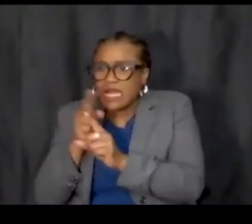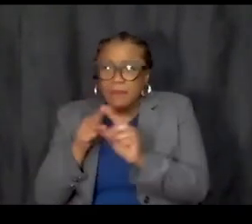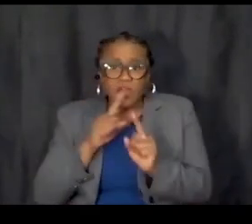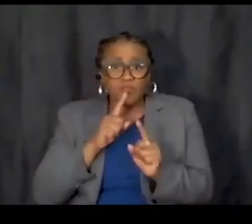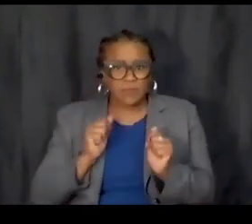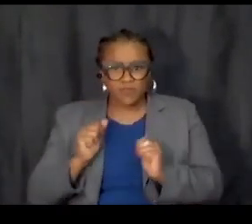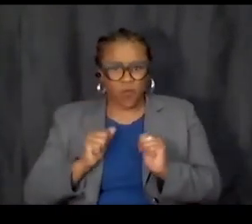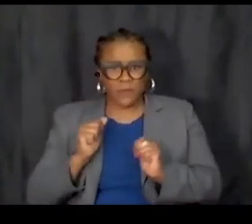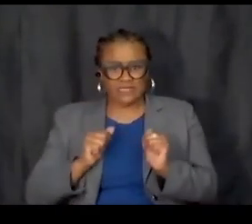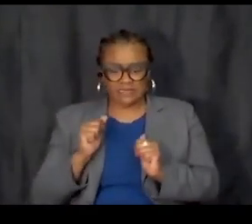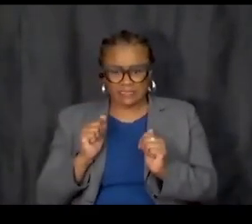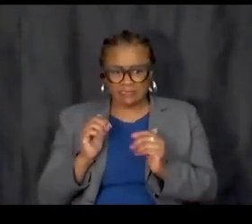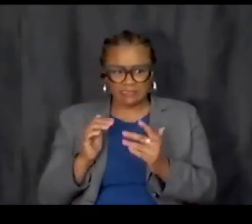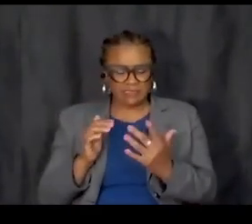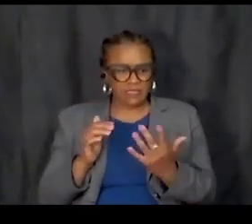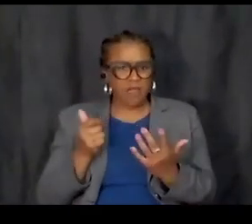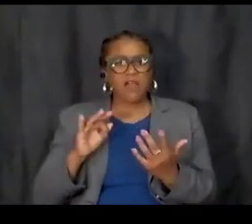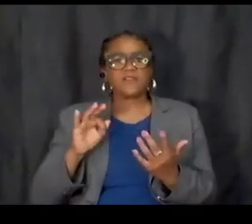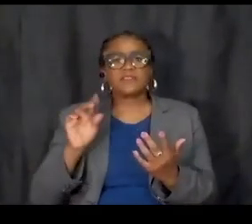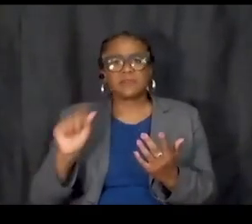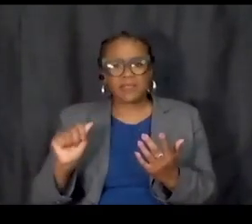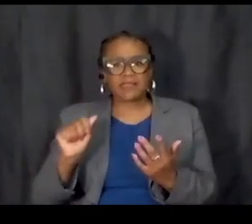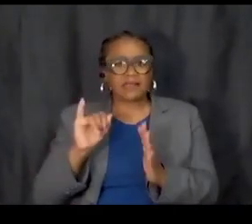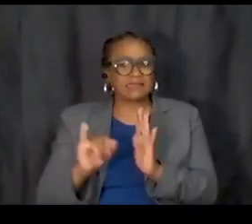of disability and an identity. And I remember